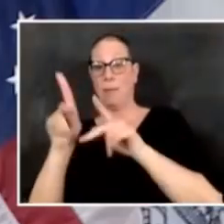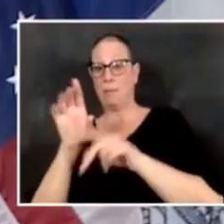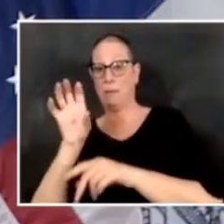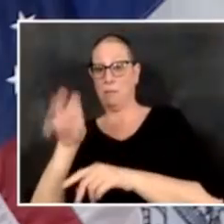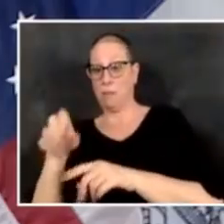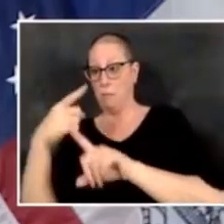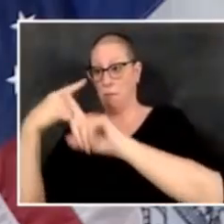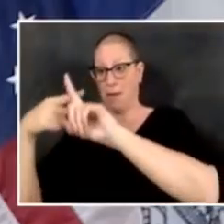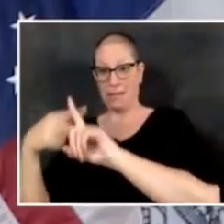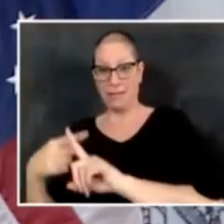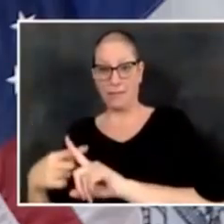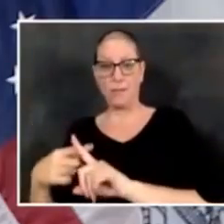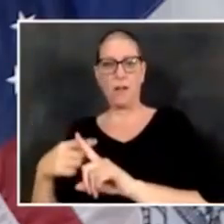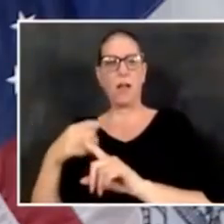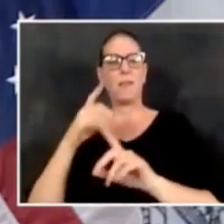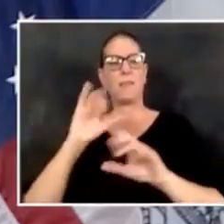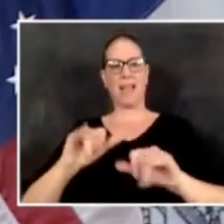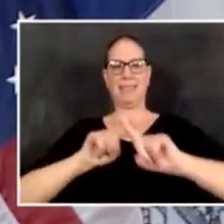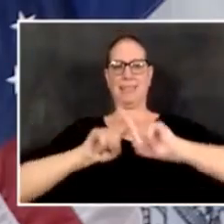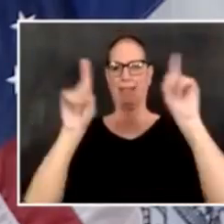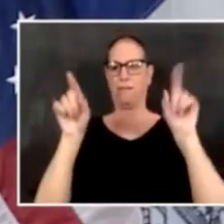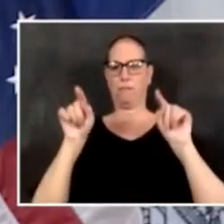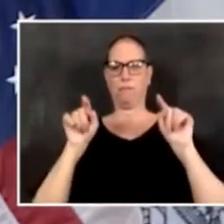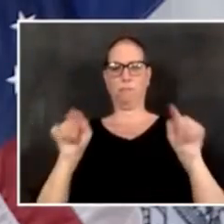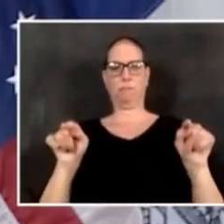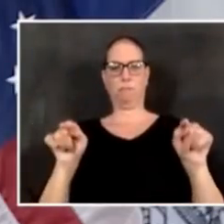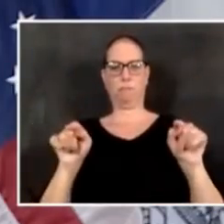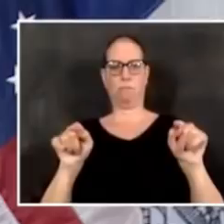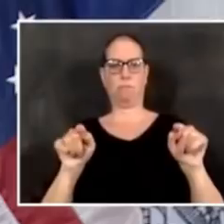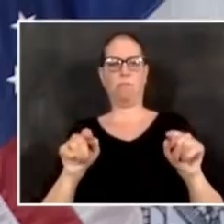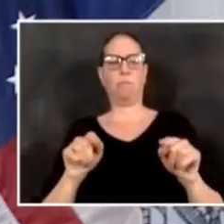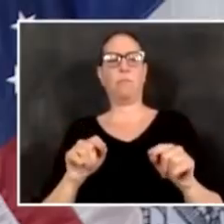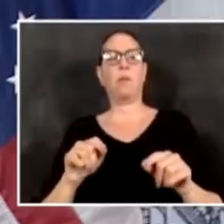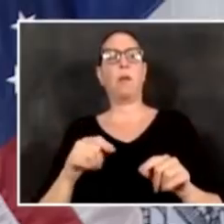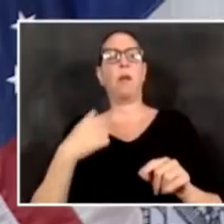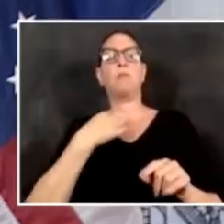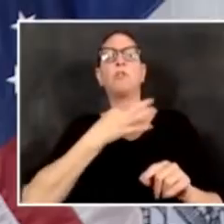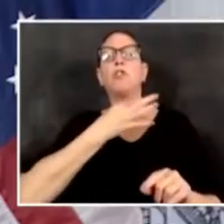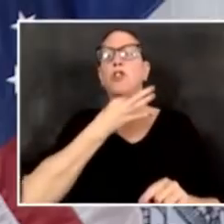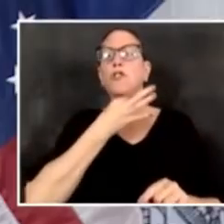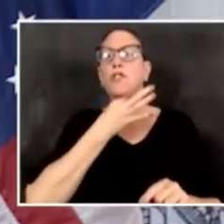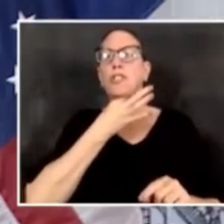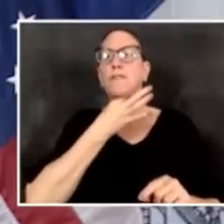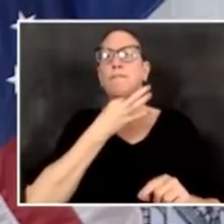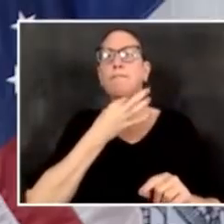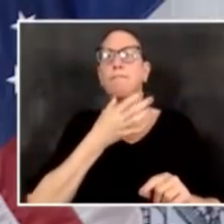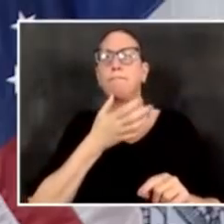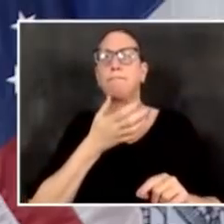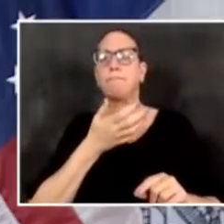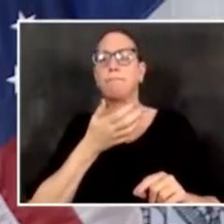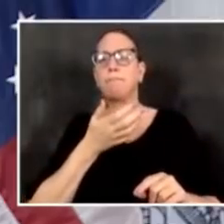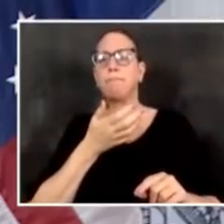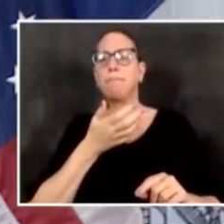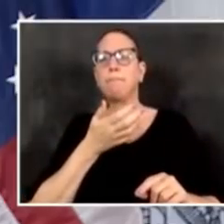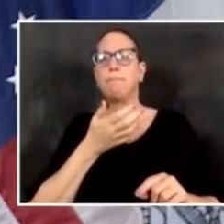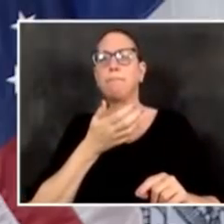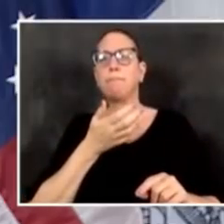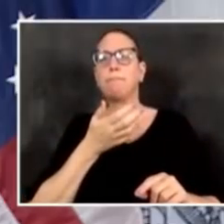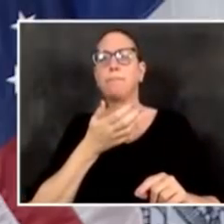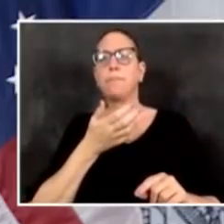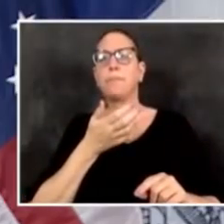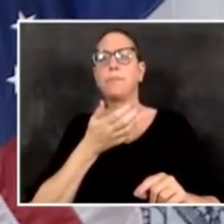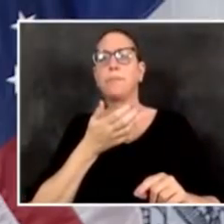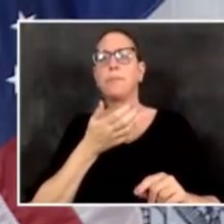that's another thing. So I'm curious as to, first of all, what's the measure for what kind